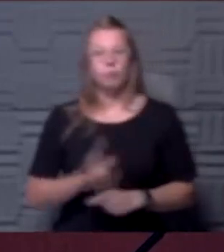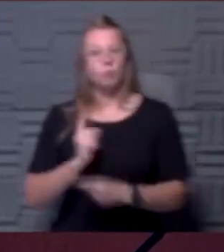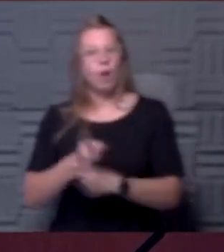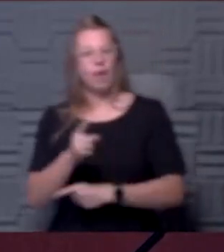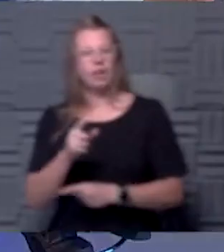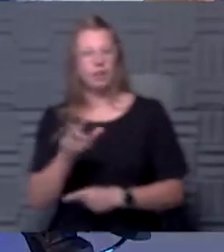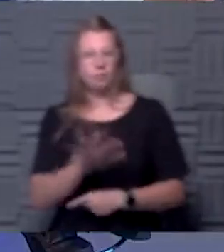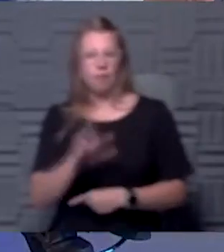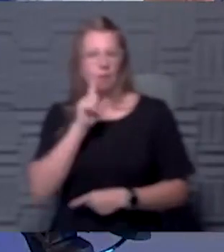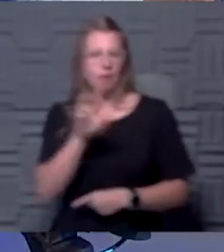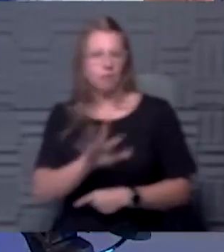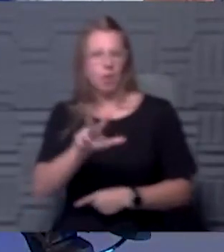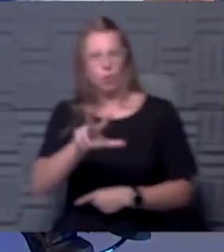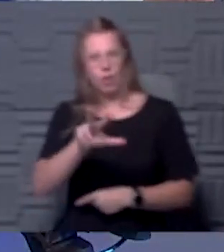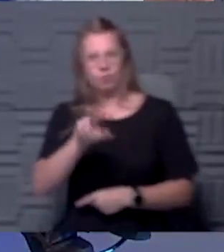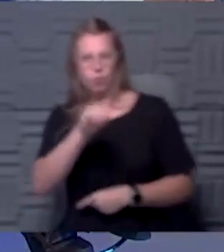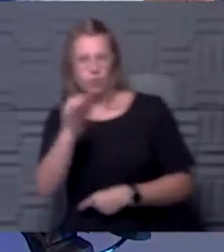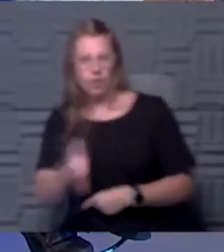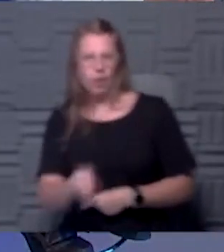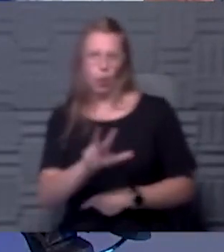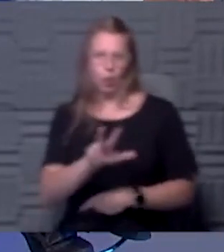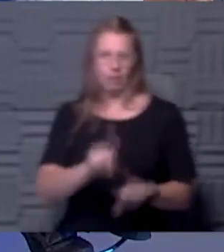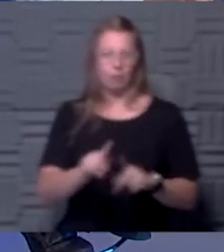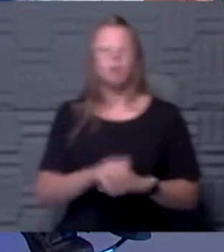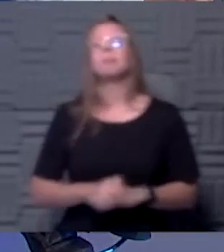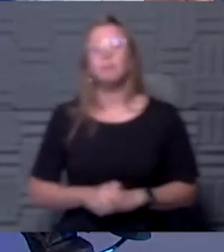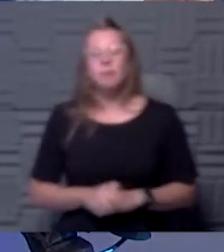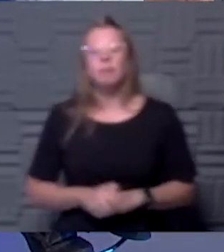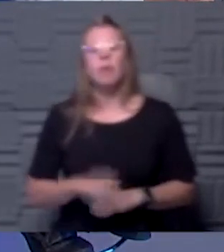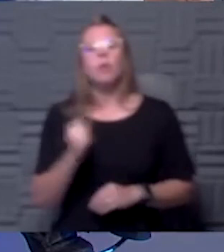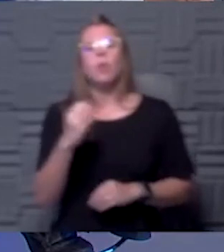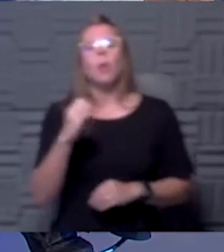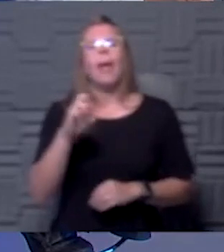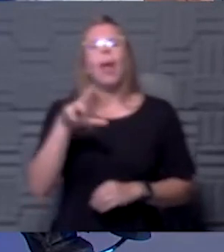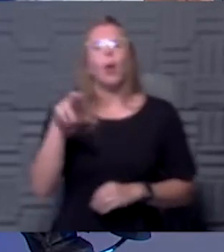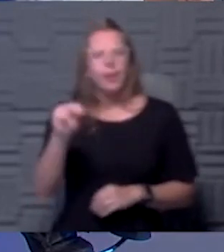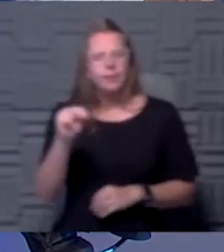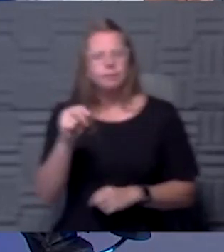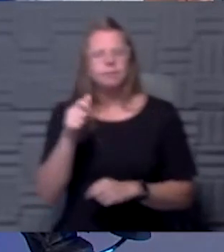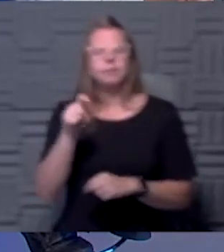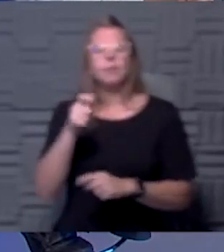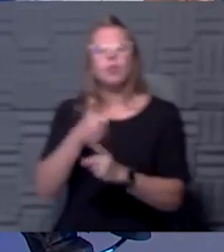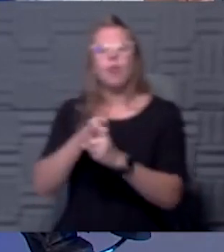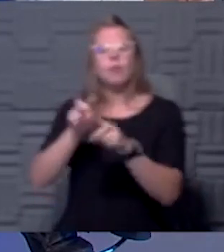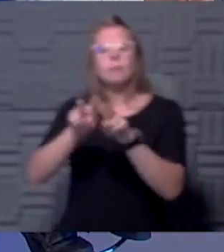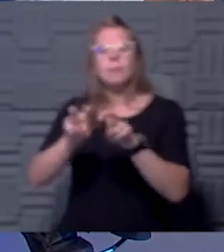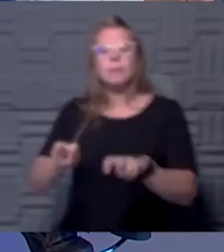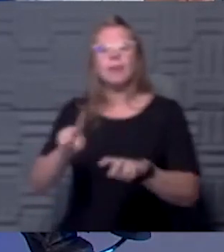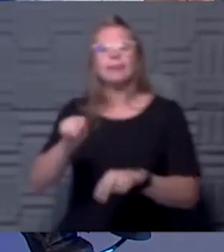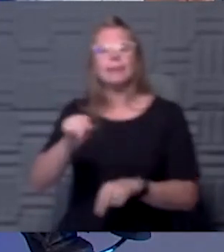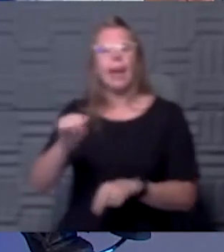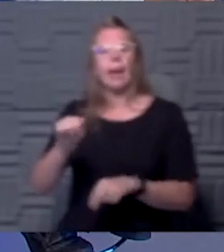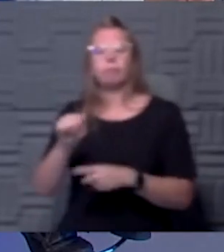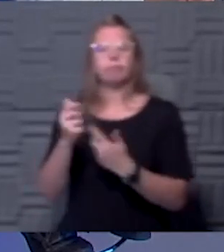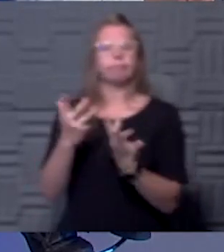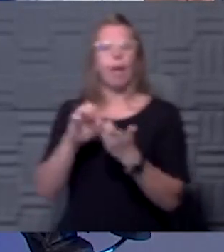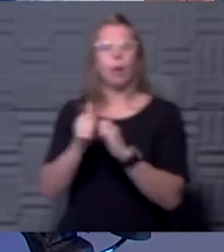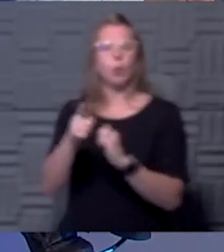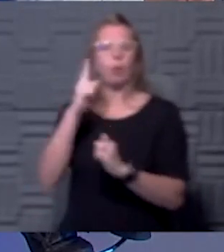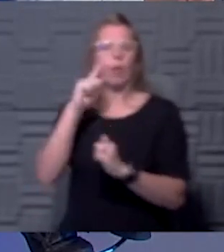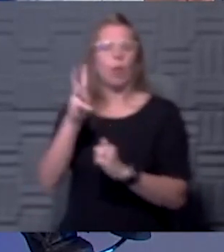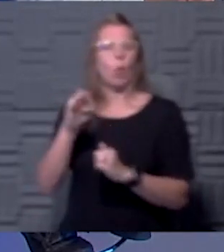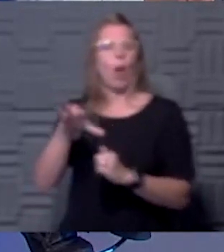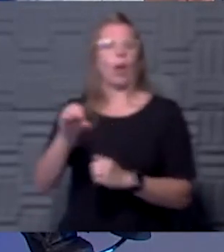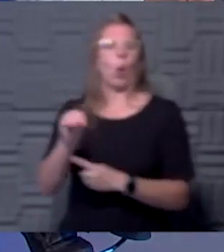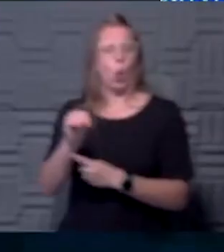about 3%, or about 3 people like that. So, Aaron, as you look at this data, talk to us a little bit about how you think of